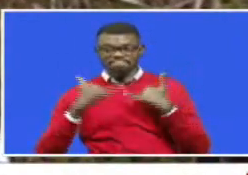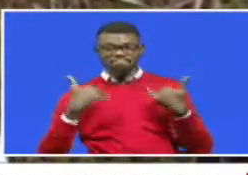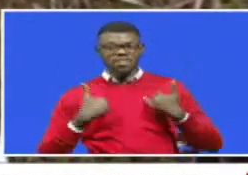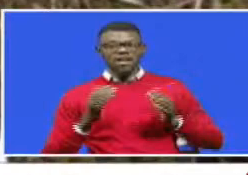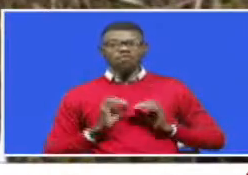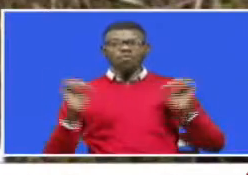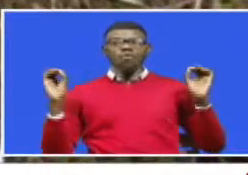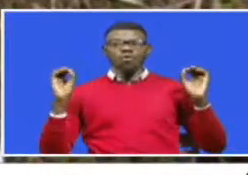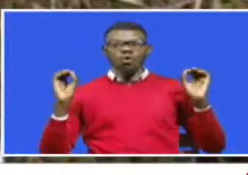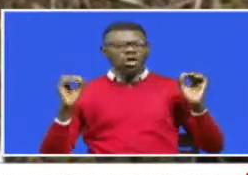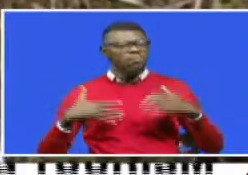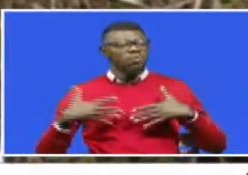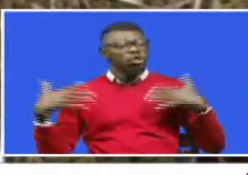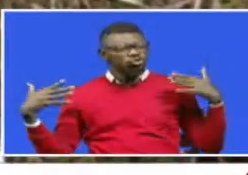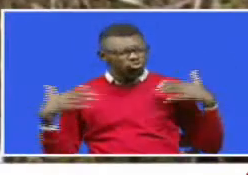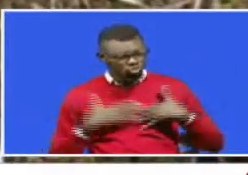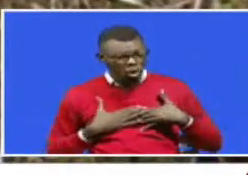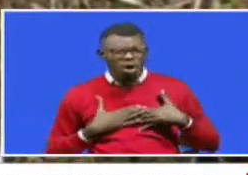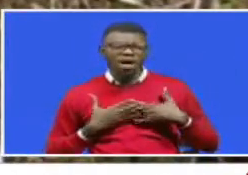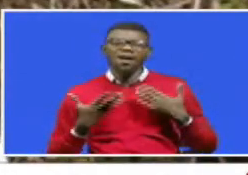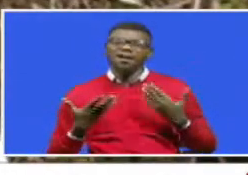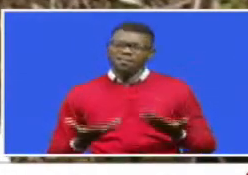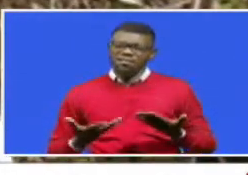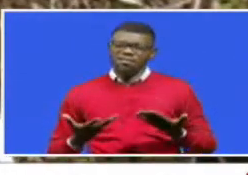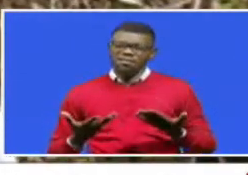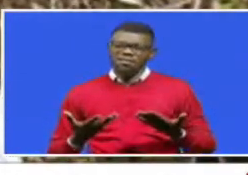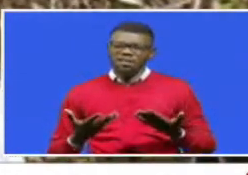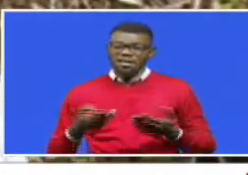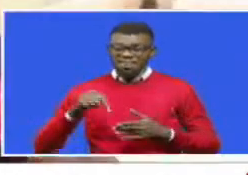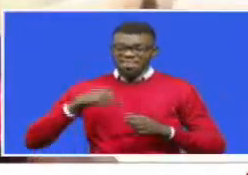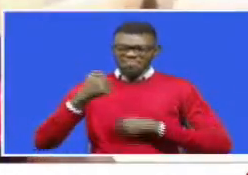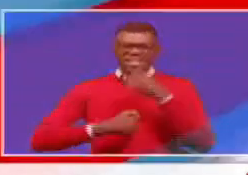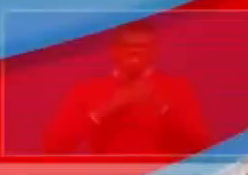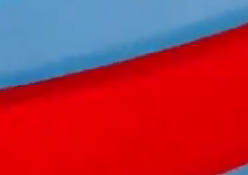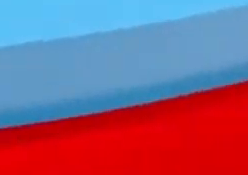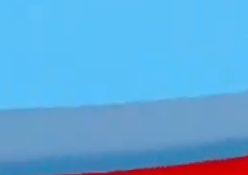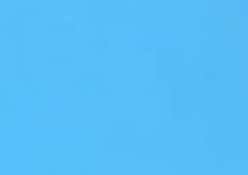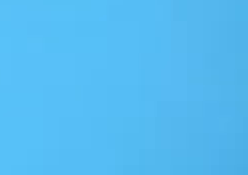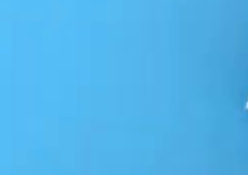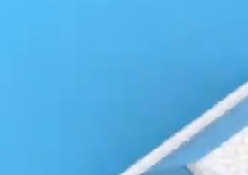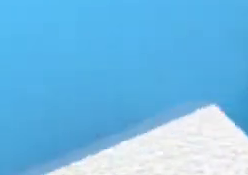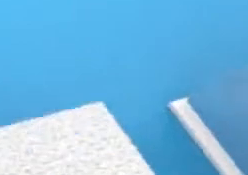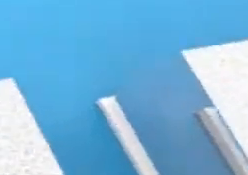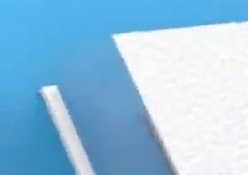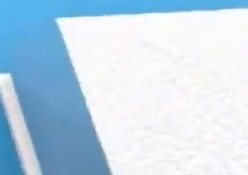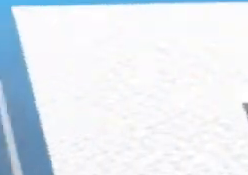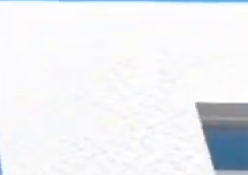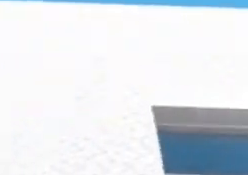very big shock, more than one we suffered this year.